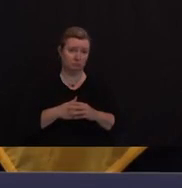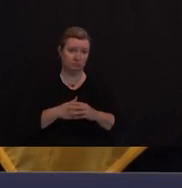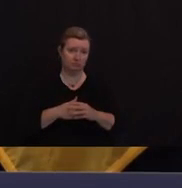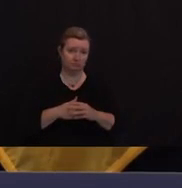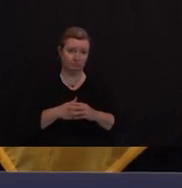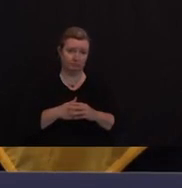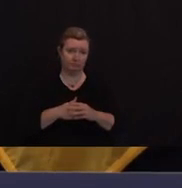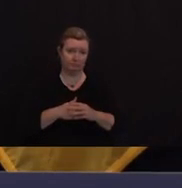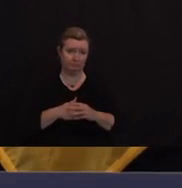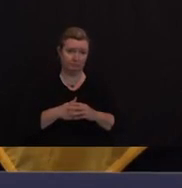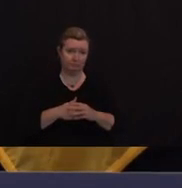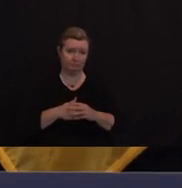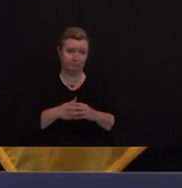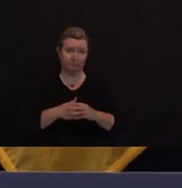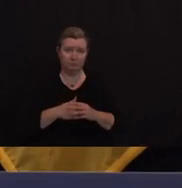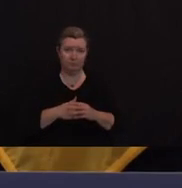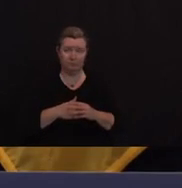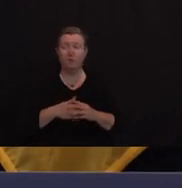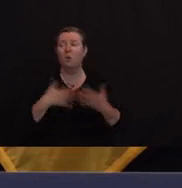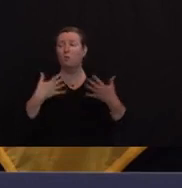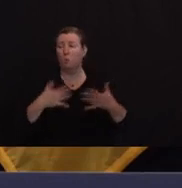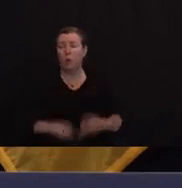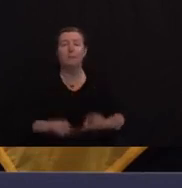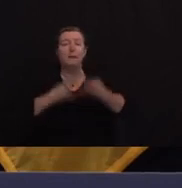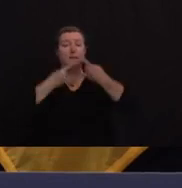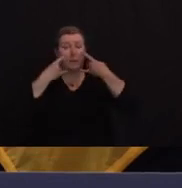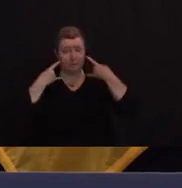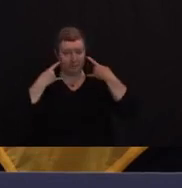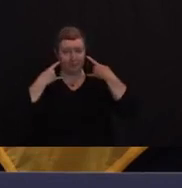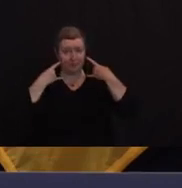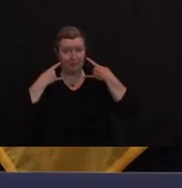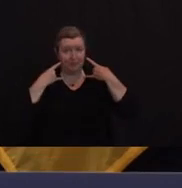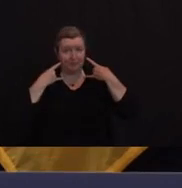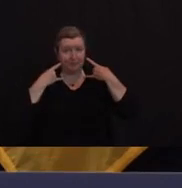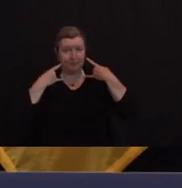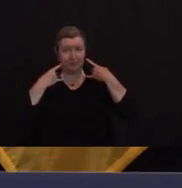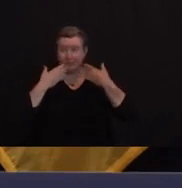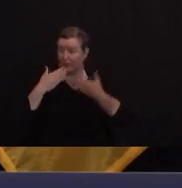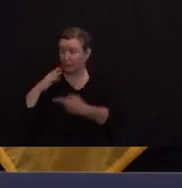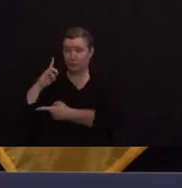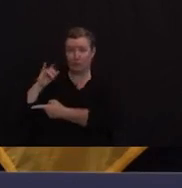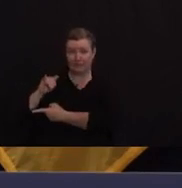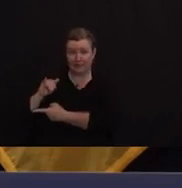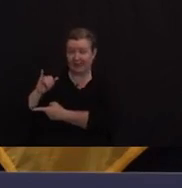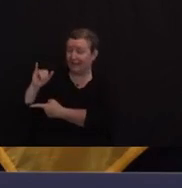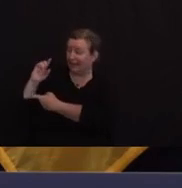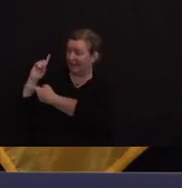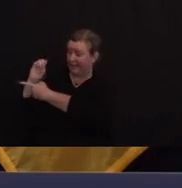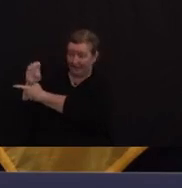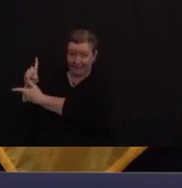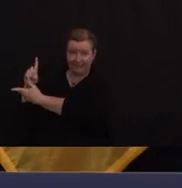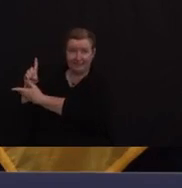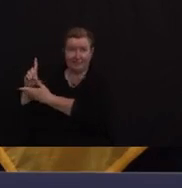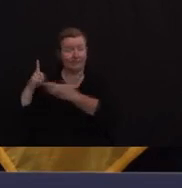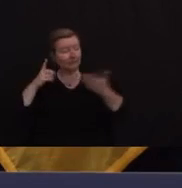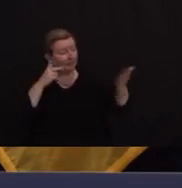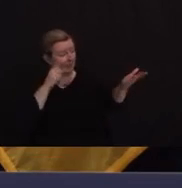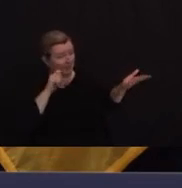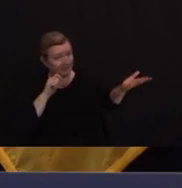Mask up as I speak. I want to thank Judy and Ed and Pat and Paramel and Mahan and